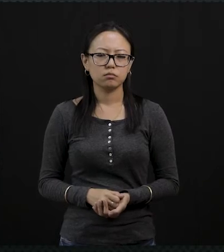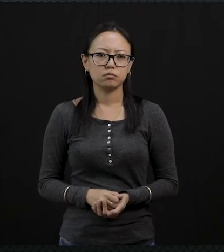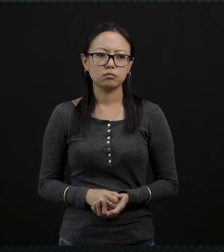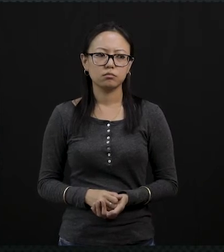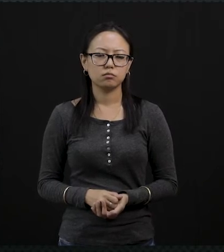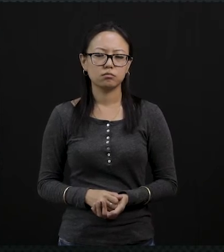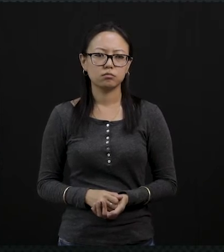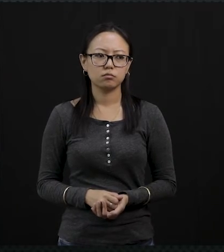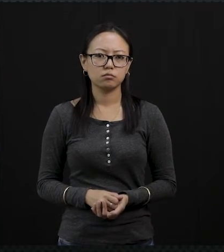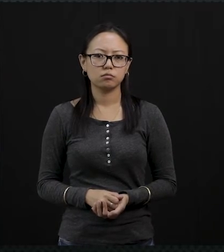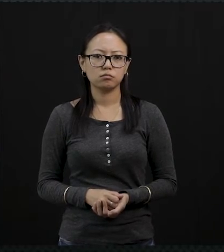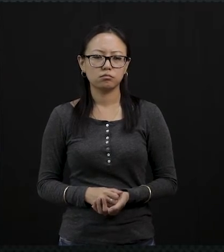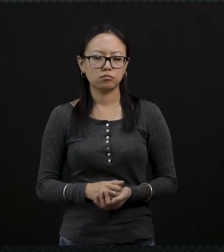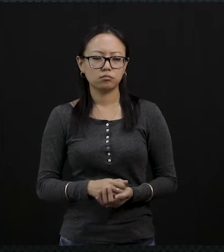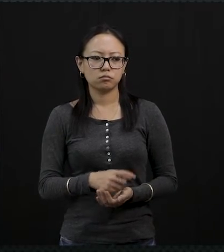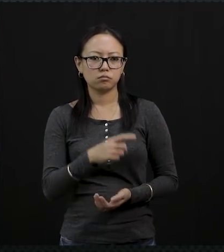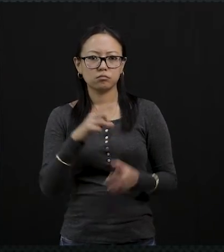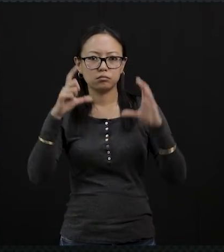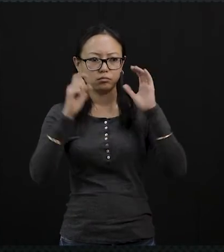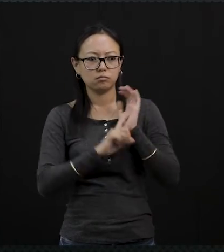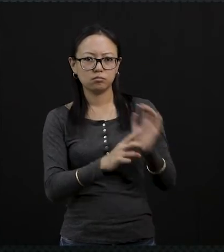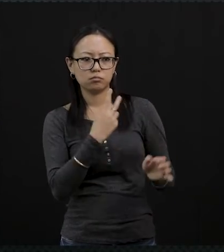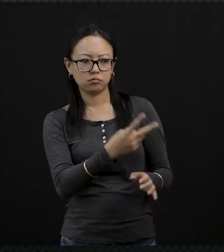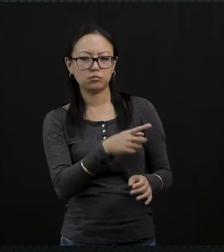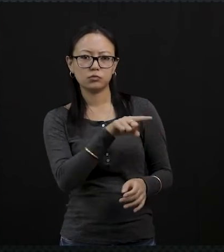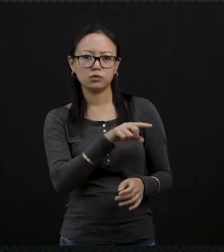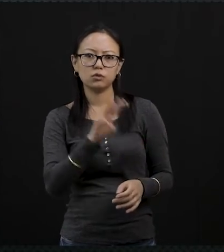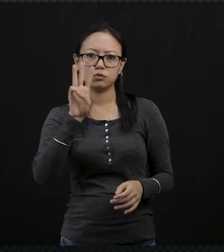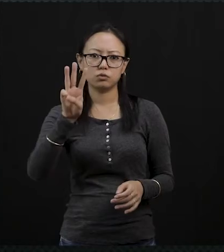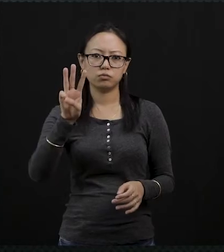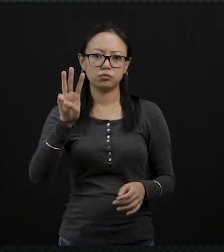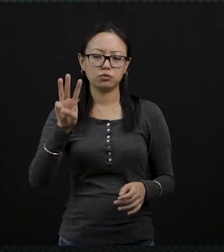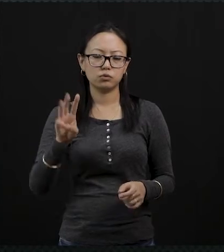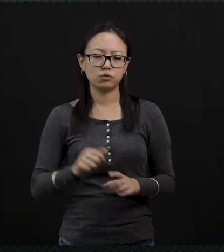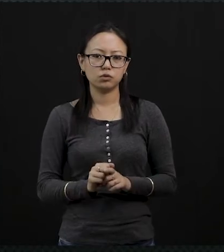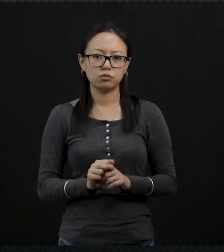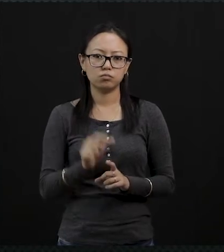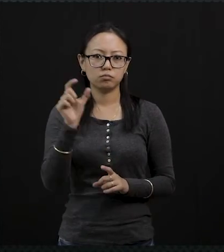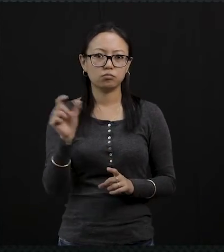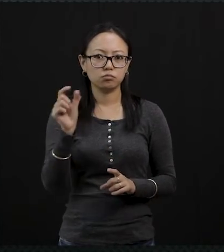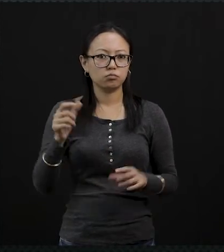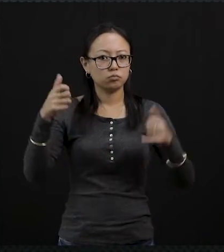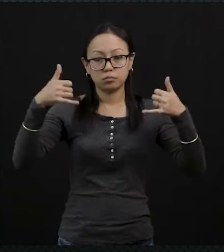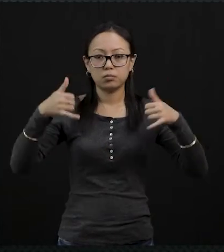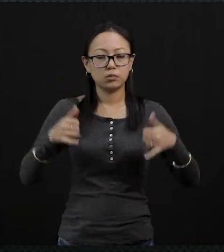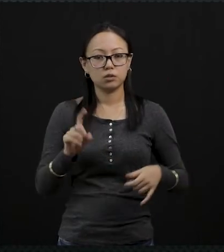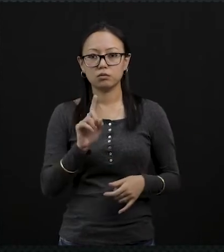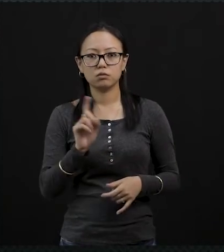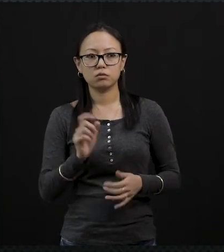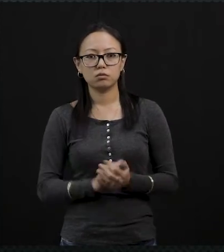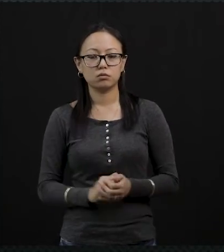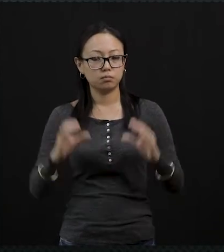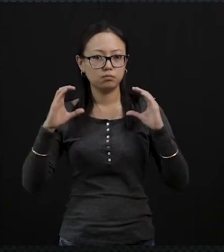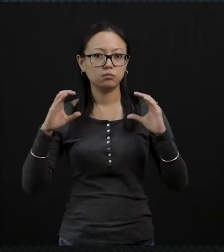should never play with all these sharp objects. Now students, we are done with this. Now